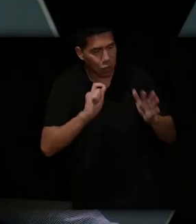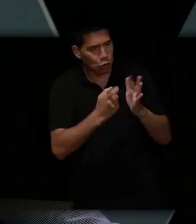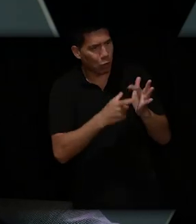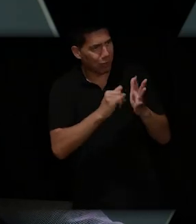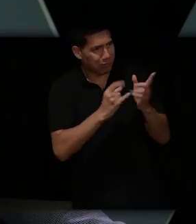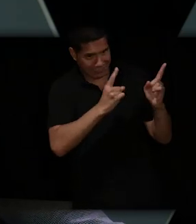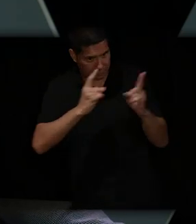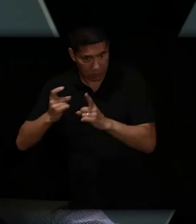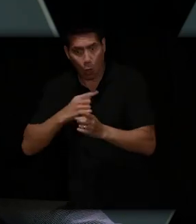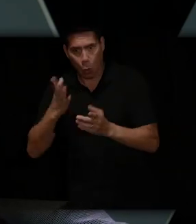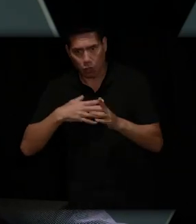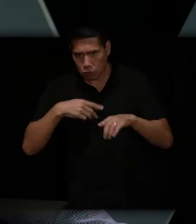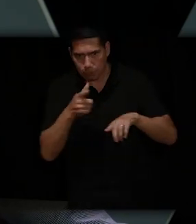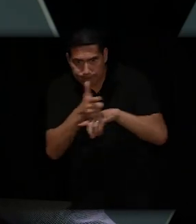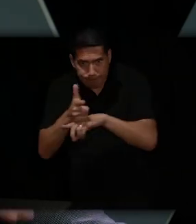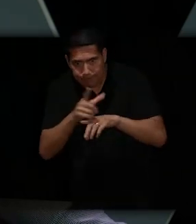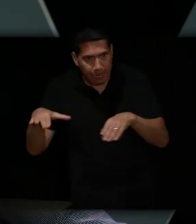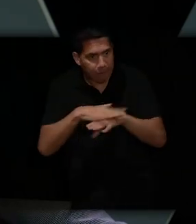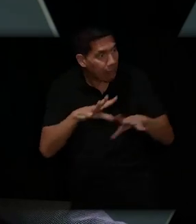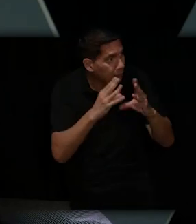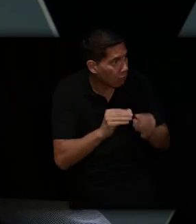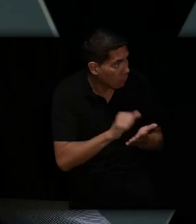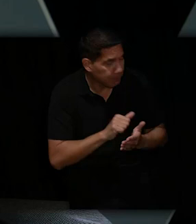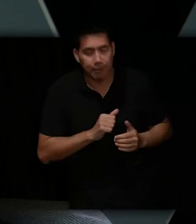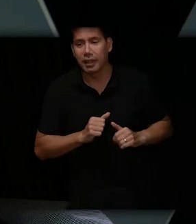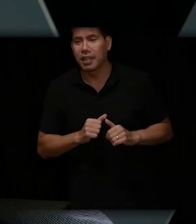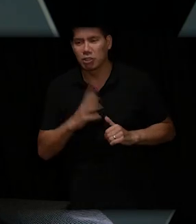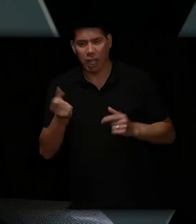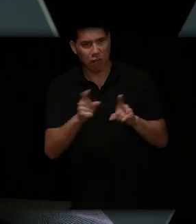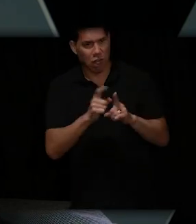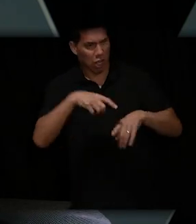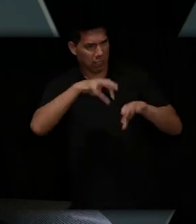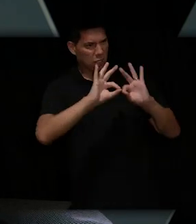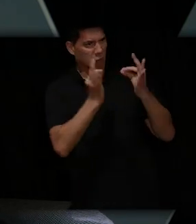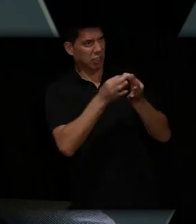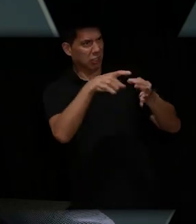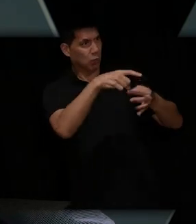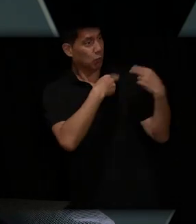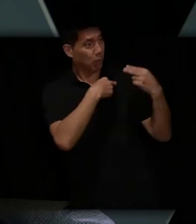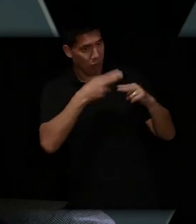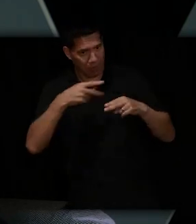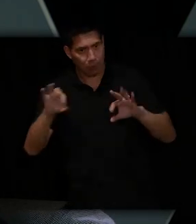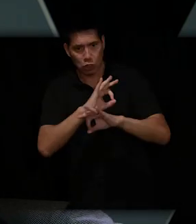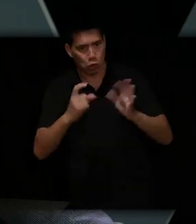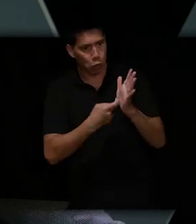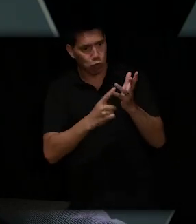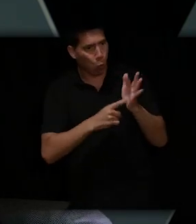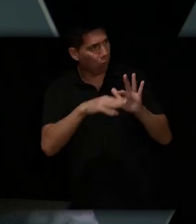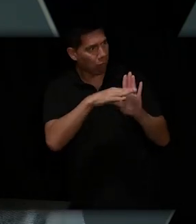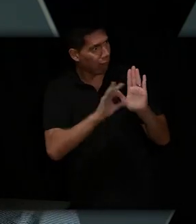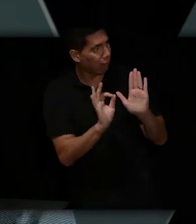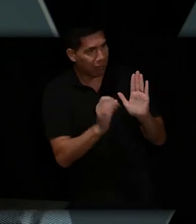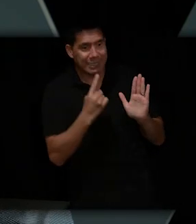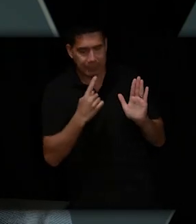coverage. There's a whole association that's in charge of it, but there is no rule mandating that the president needs to be covered